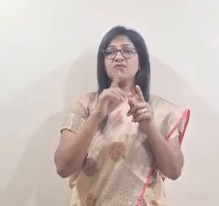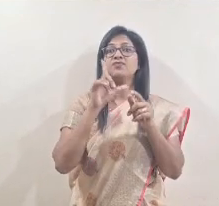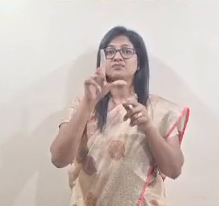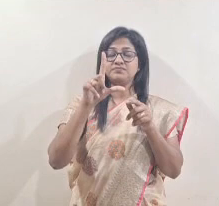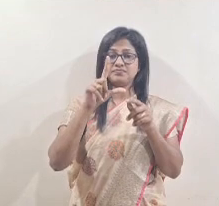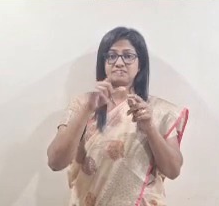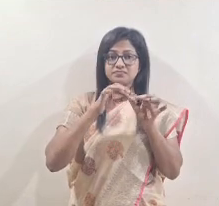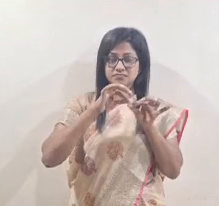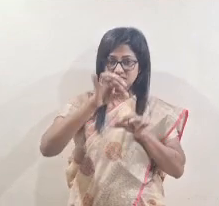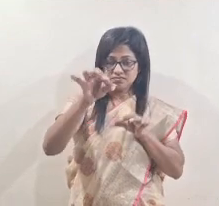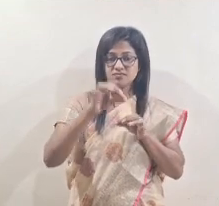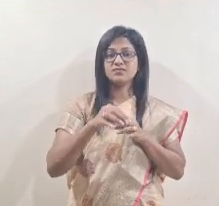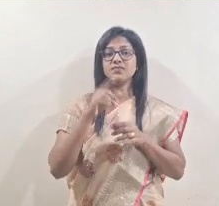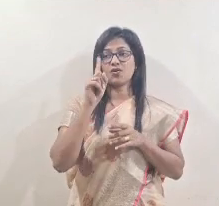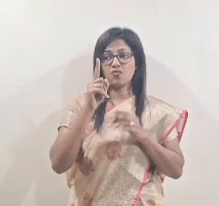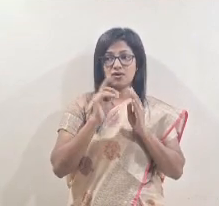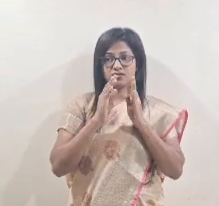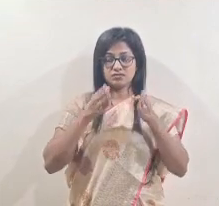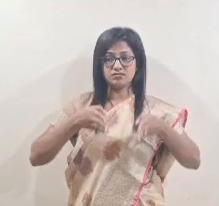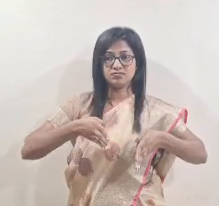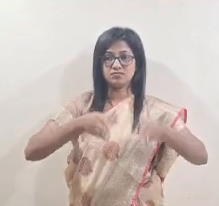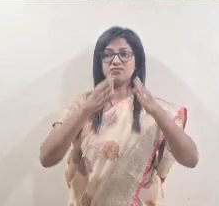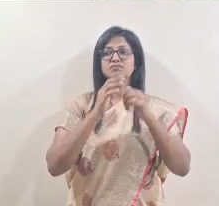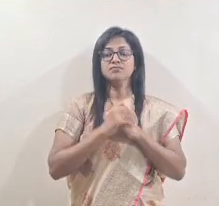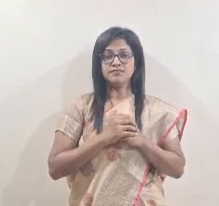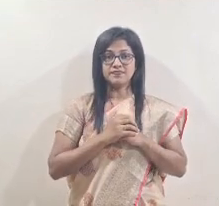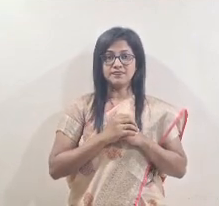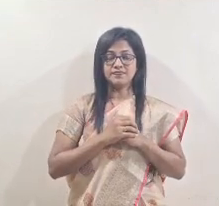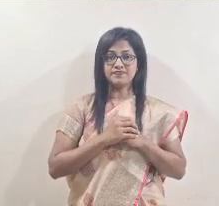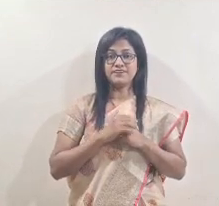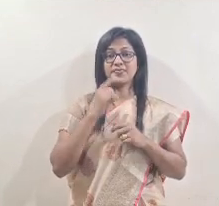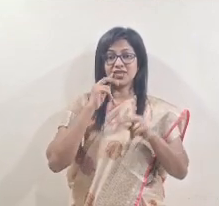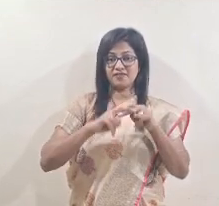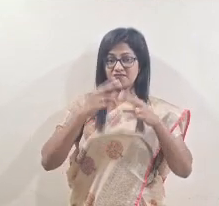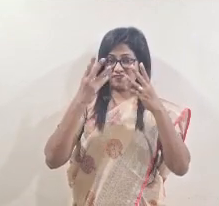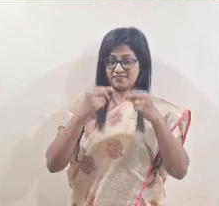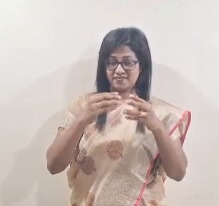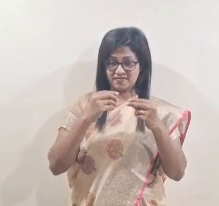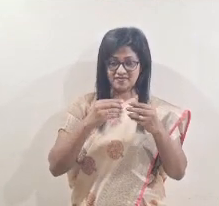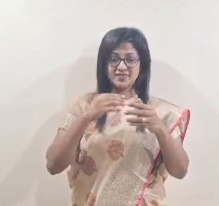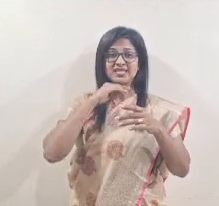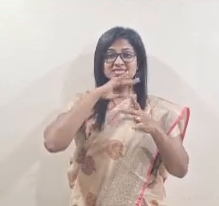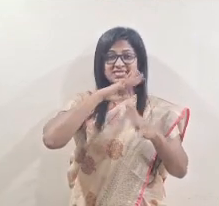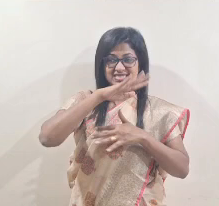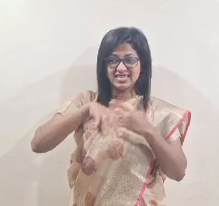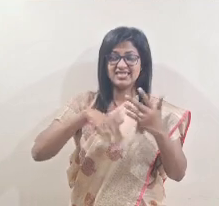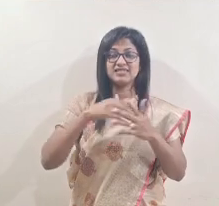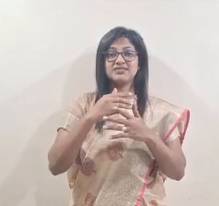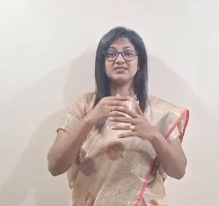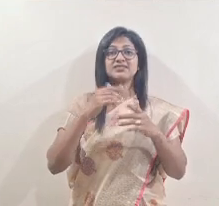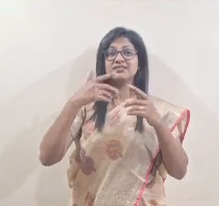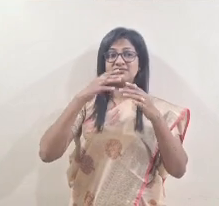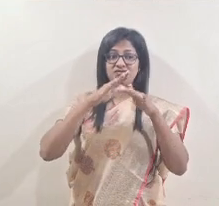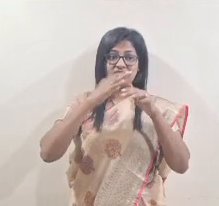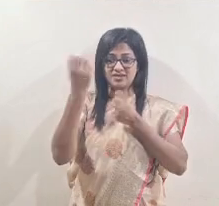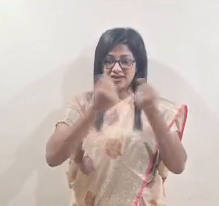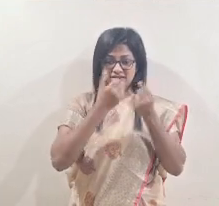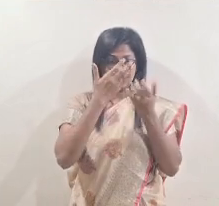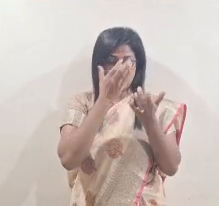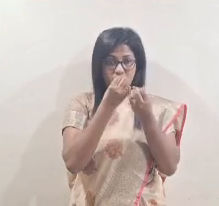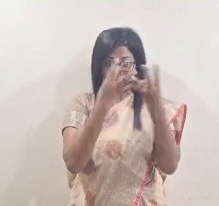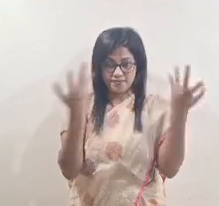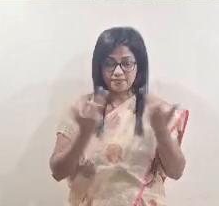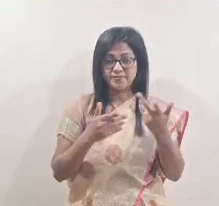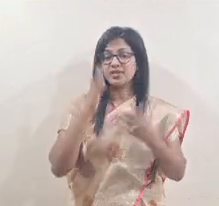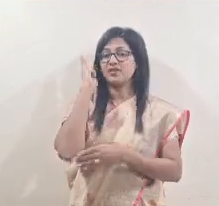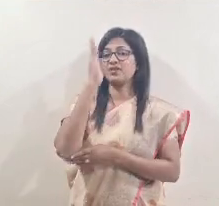in that particular grid. So, if we estimate the emissions or disaggregate the emissions based on the number of vehicles or number